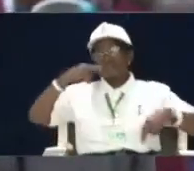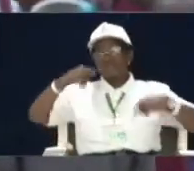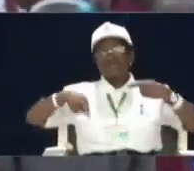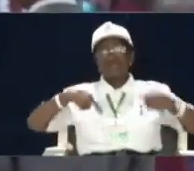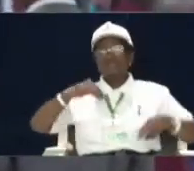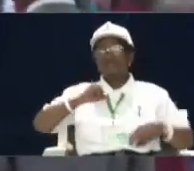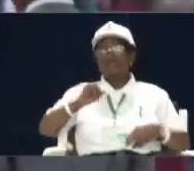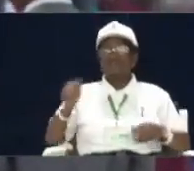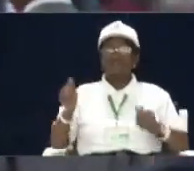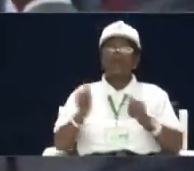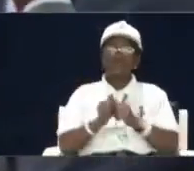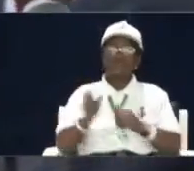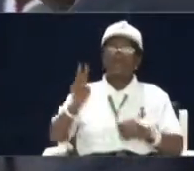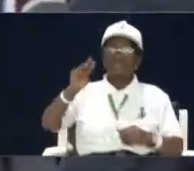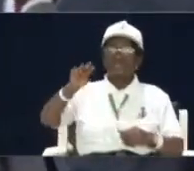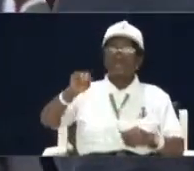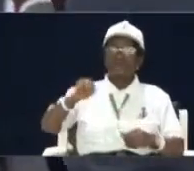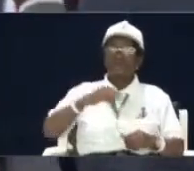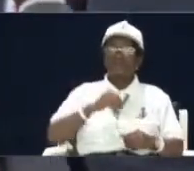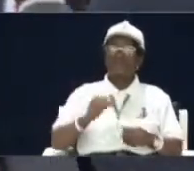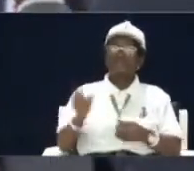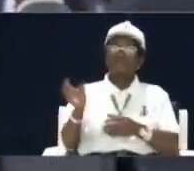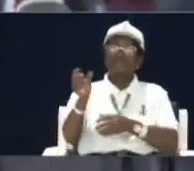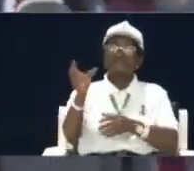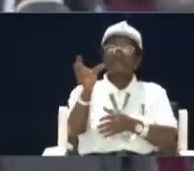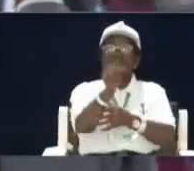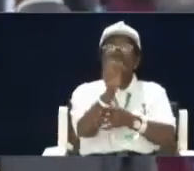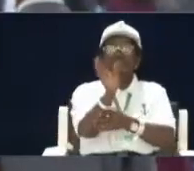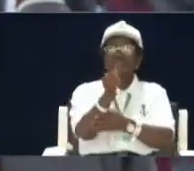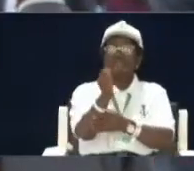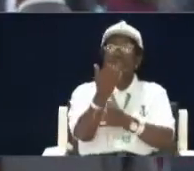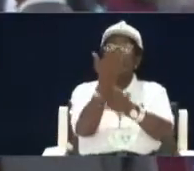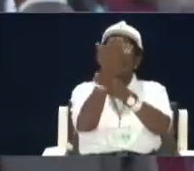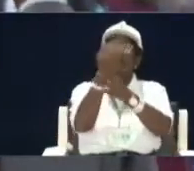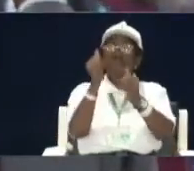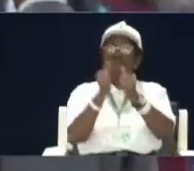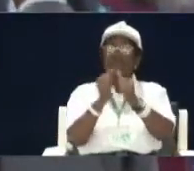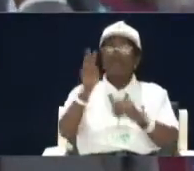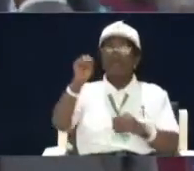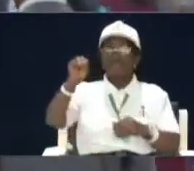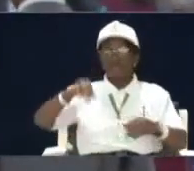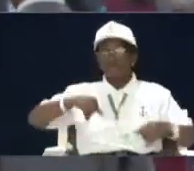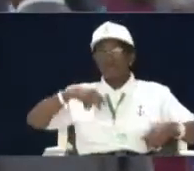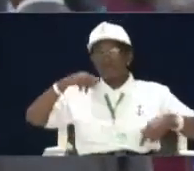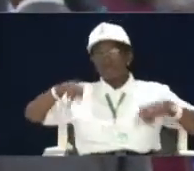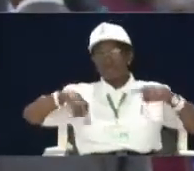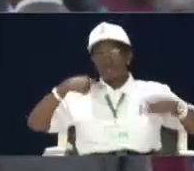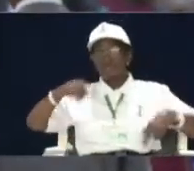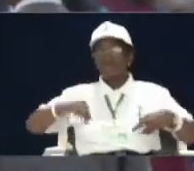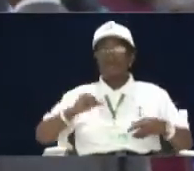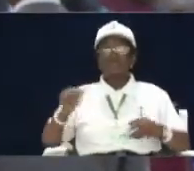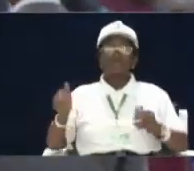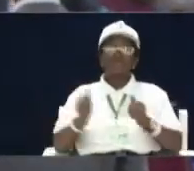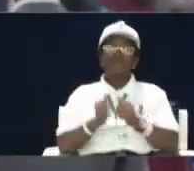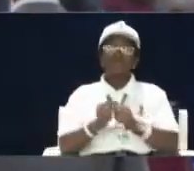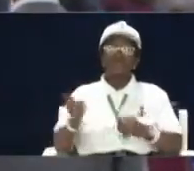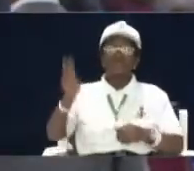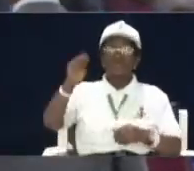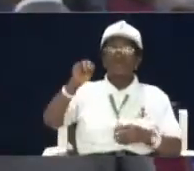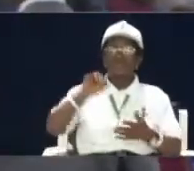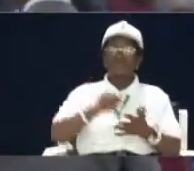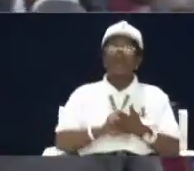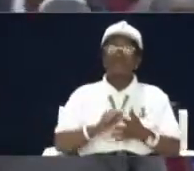hands with them, rejoicing with them that Their enlargement has